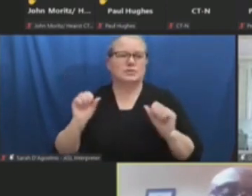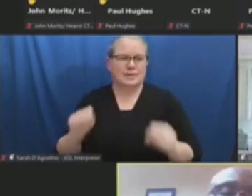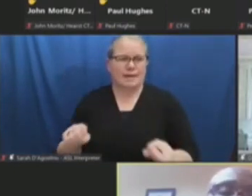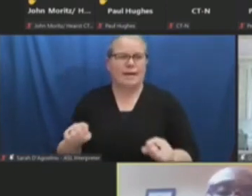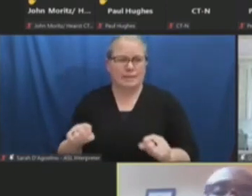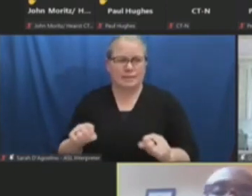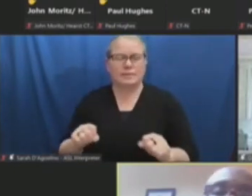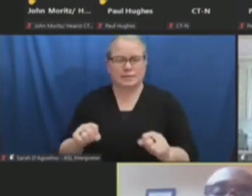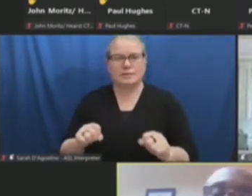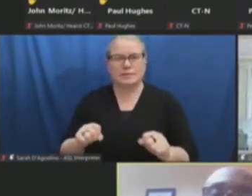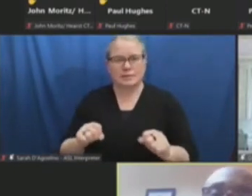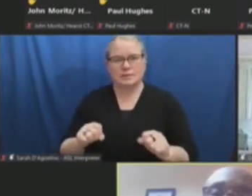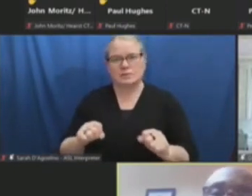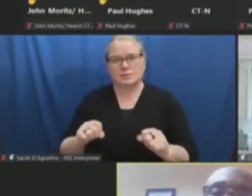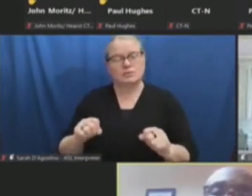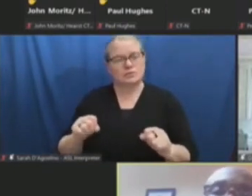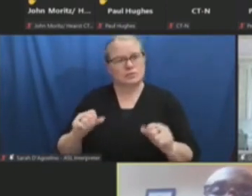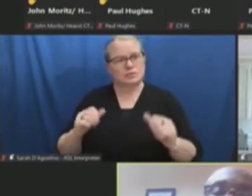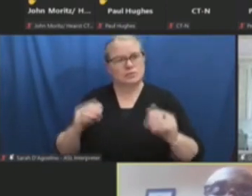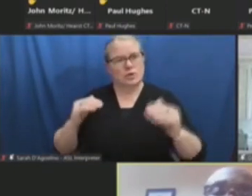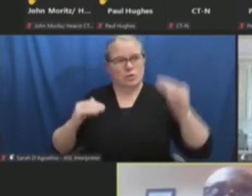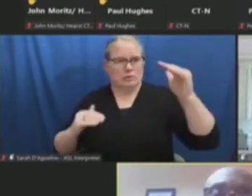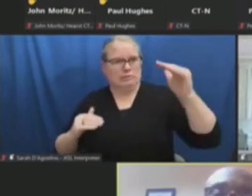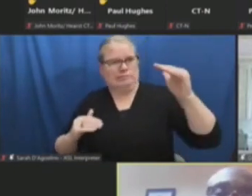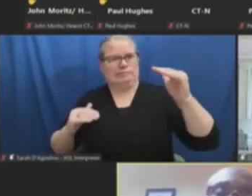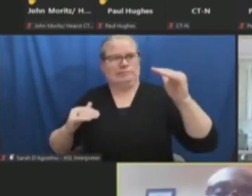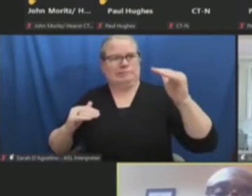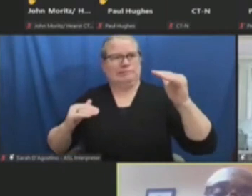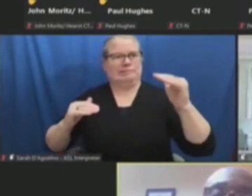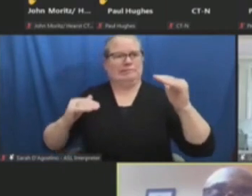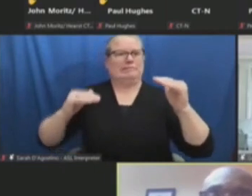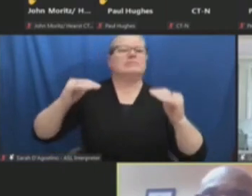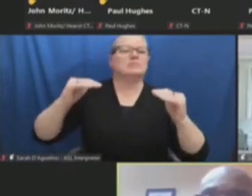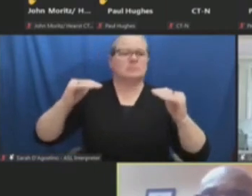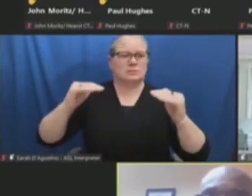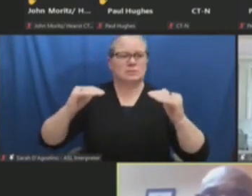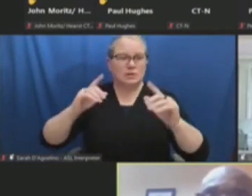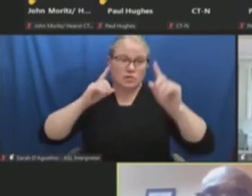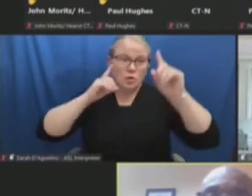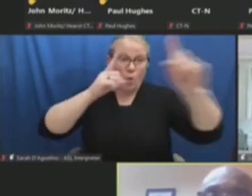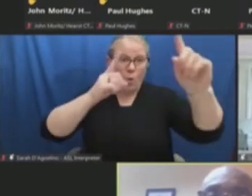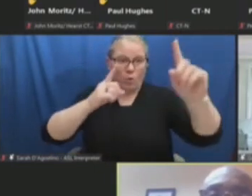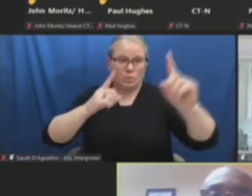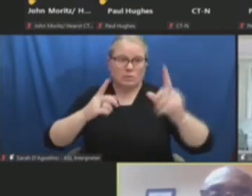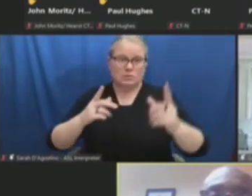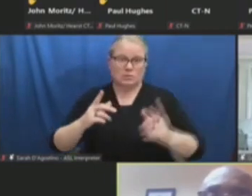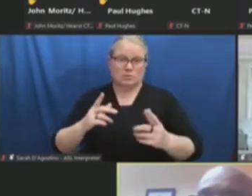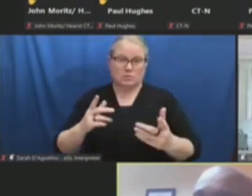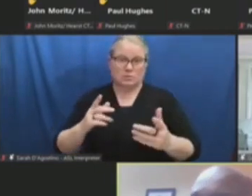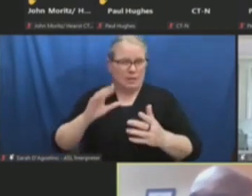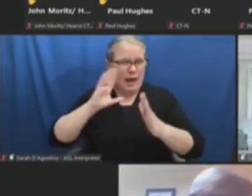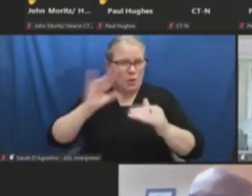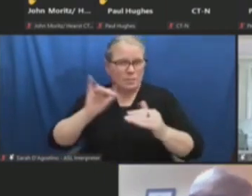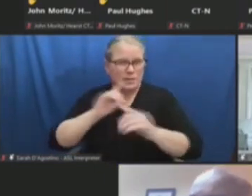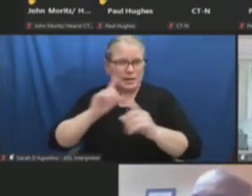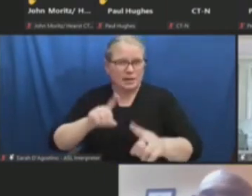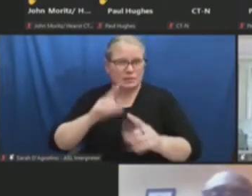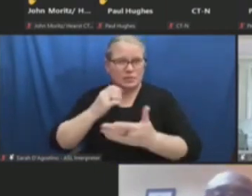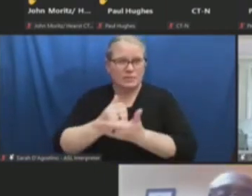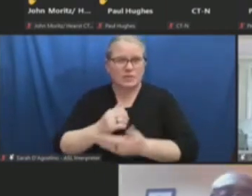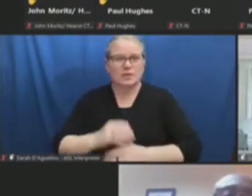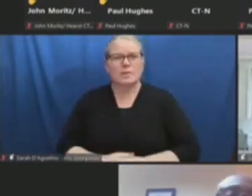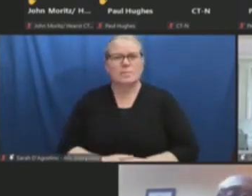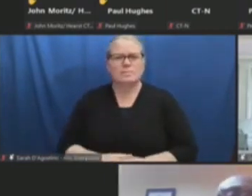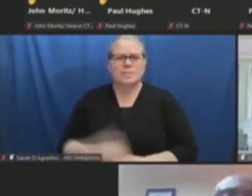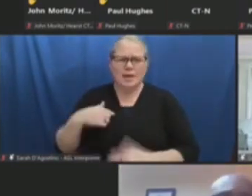eliminating health disparities in Connecticut, which is core to our mission, core to our existence. I hope that was helpful. Yeah, I just want to clarify